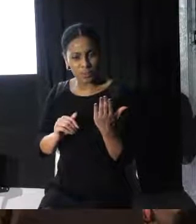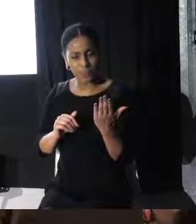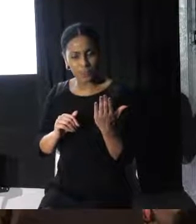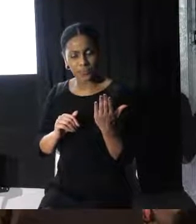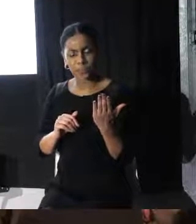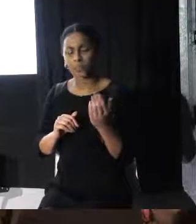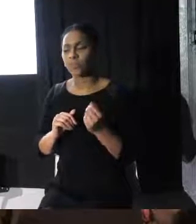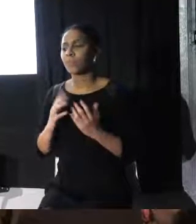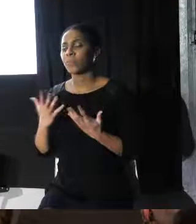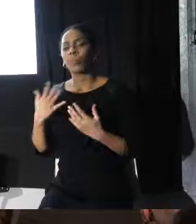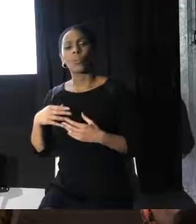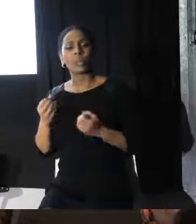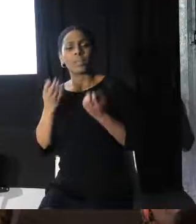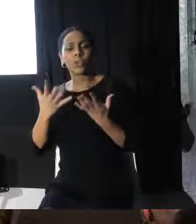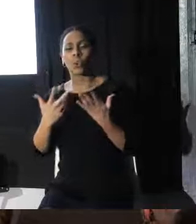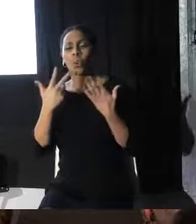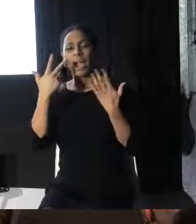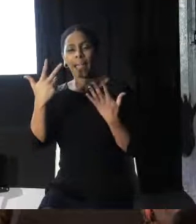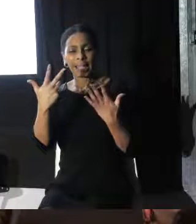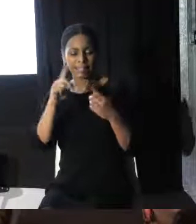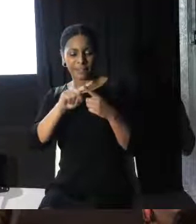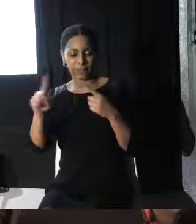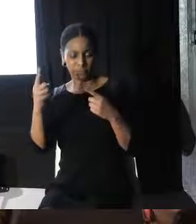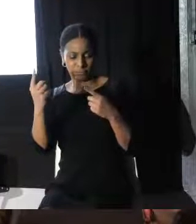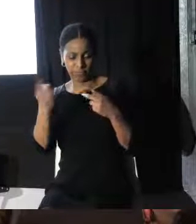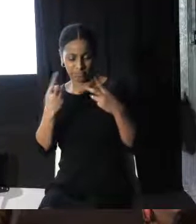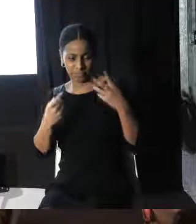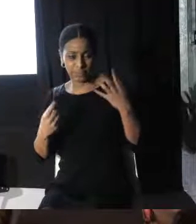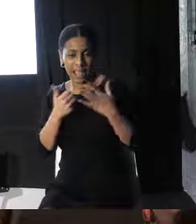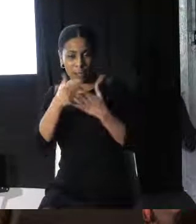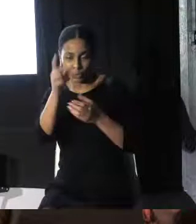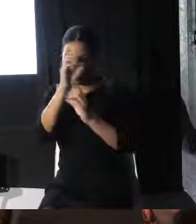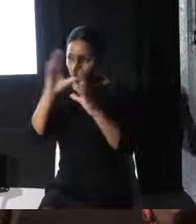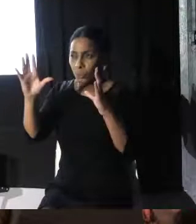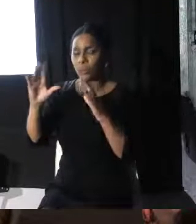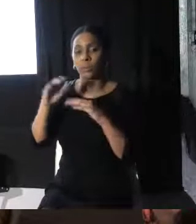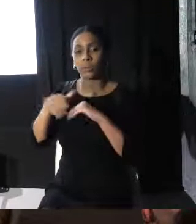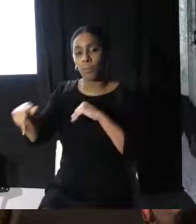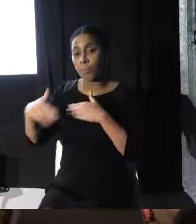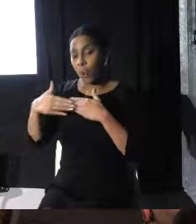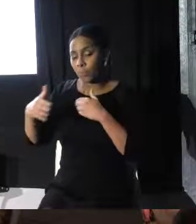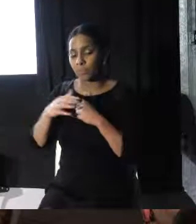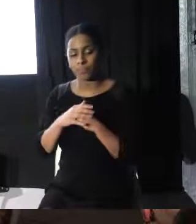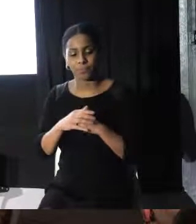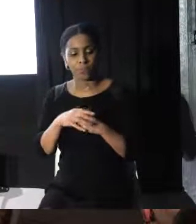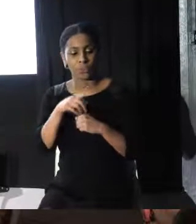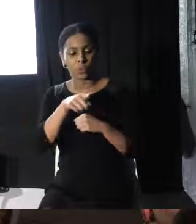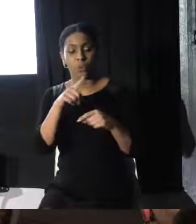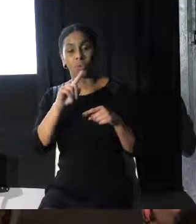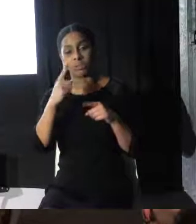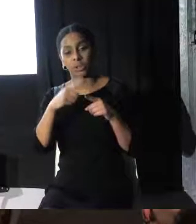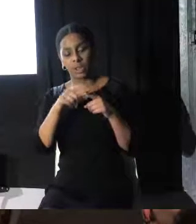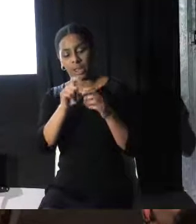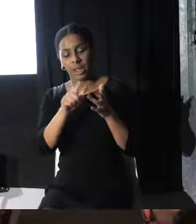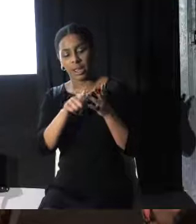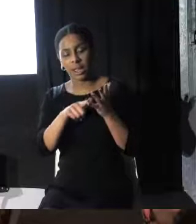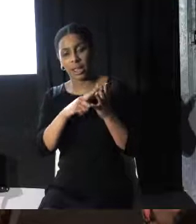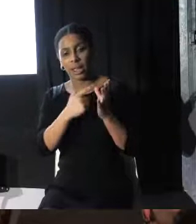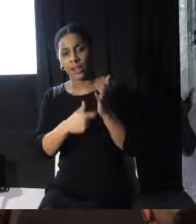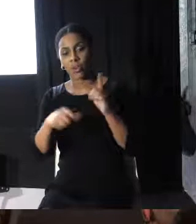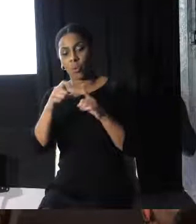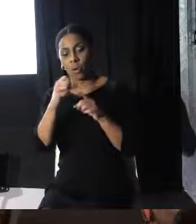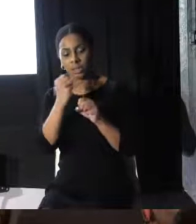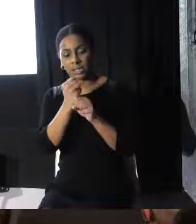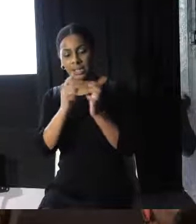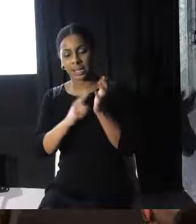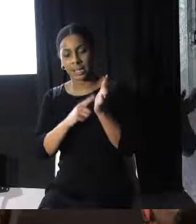that could help us think about this further. We could go to Edouard Glissant with his notion of tormented chronology,